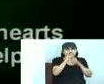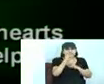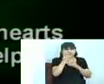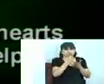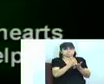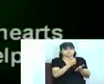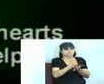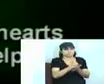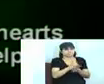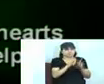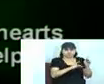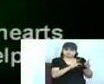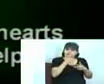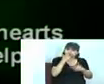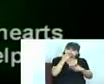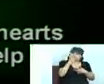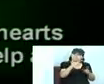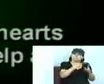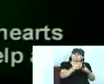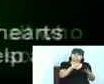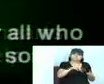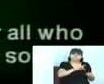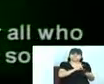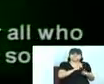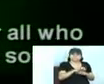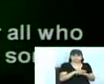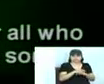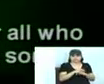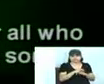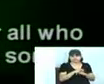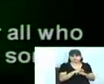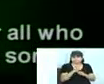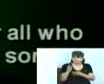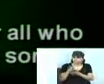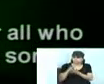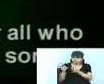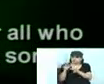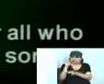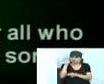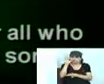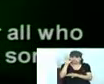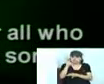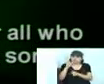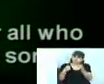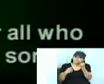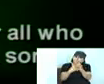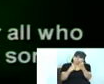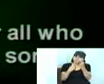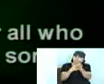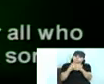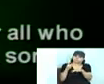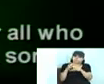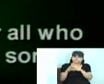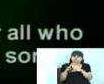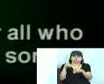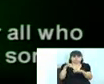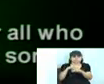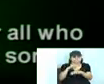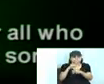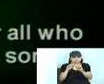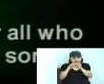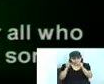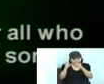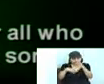to help the proud. The Holy Spirit, who is advocate, sends us into a broken